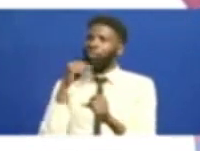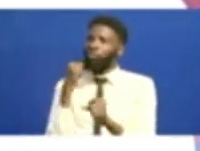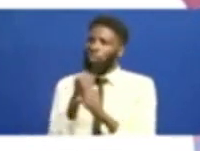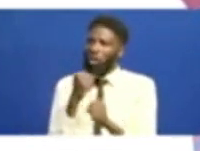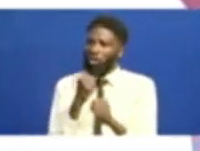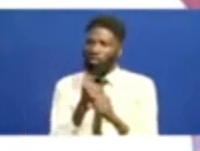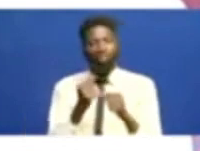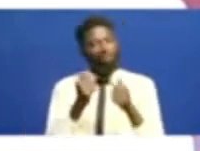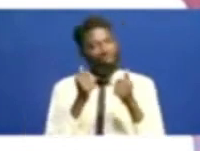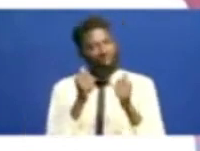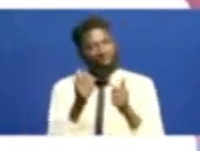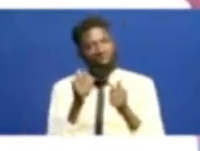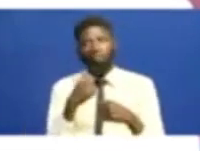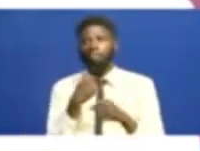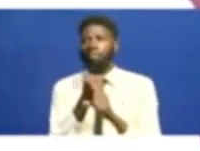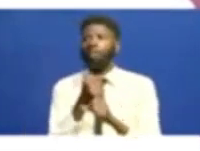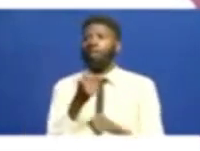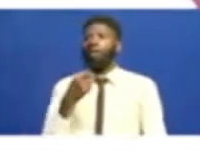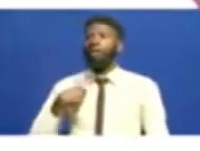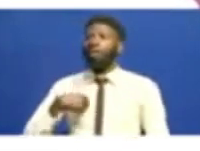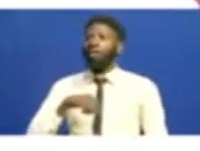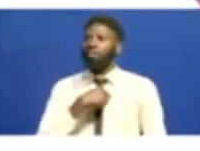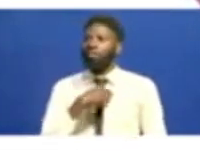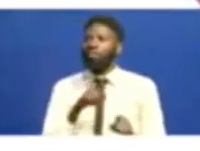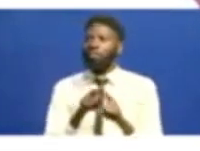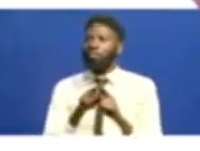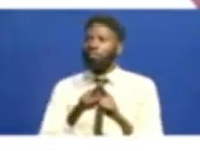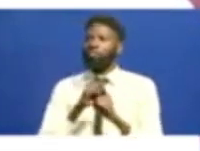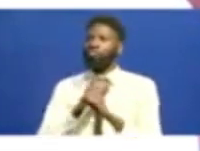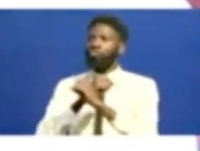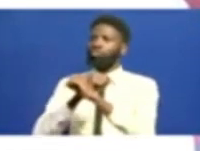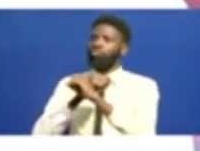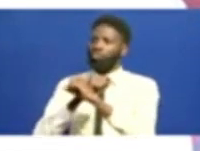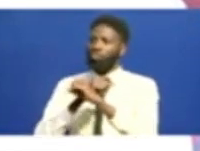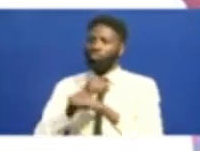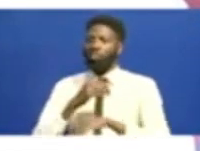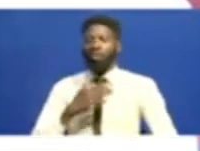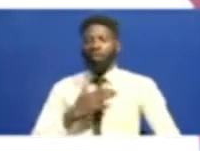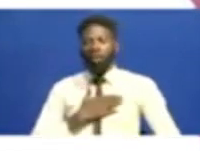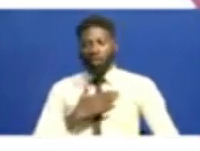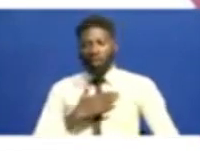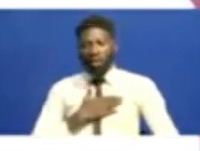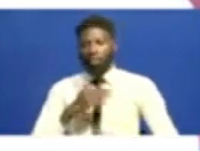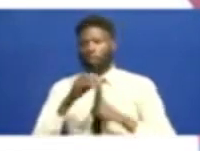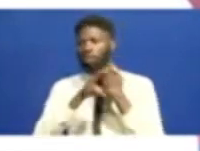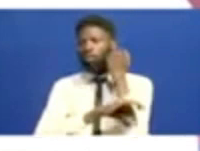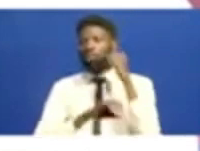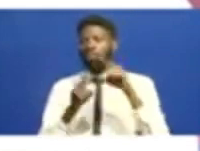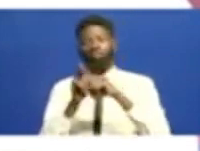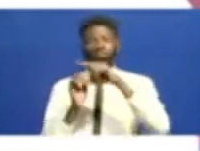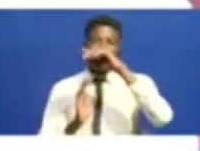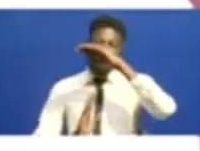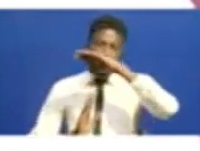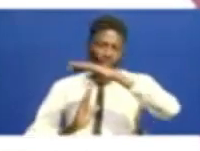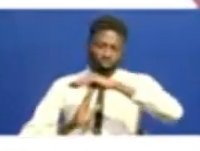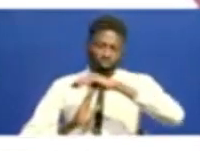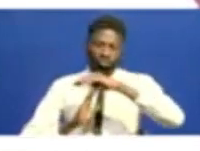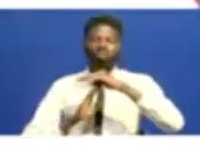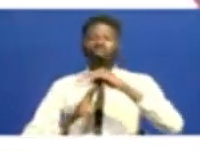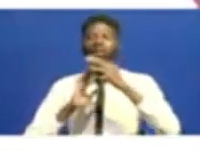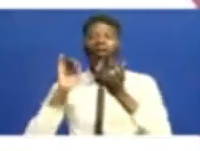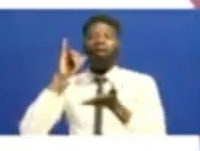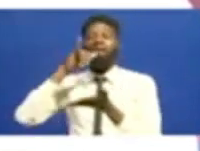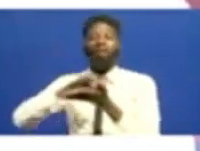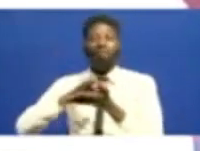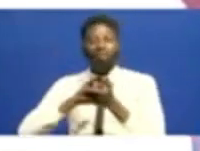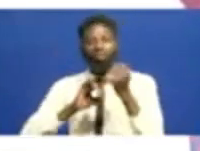properly and making us and protecting our territory as the leading aviation hub in the region. And